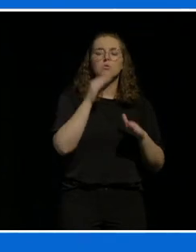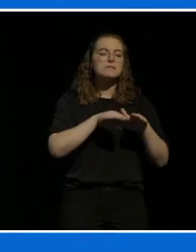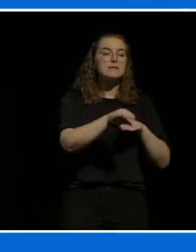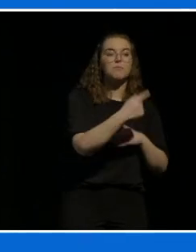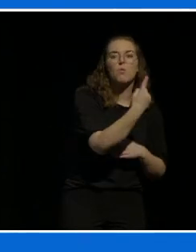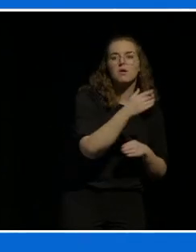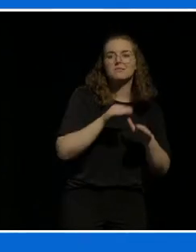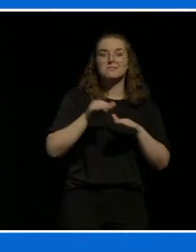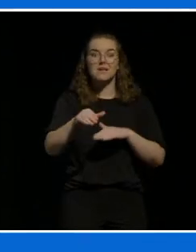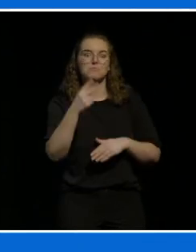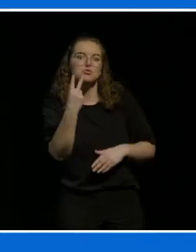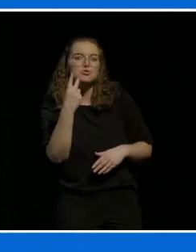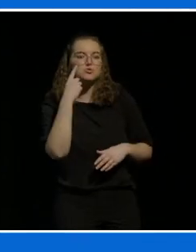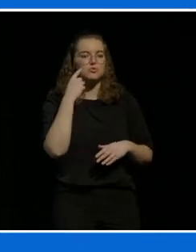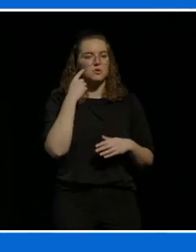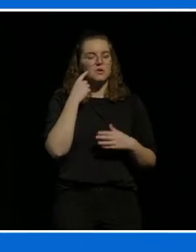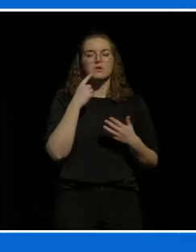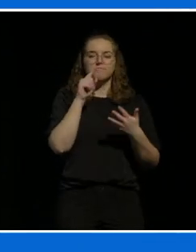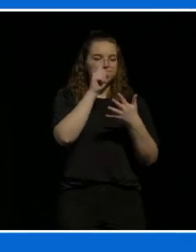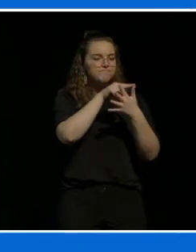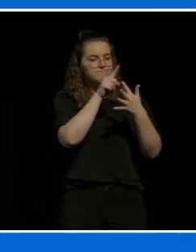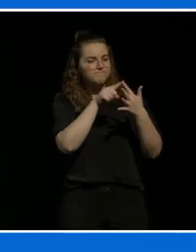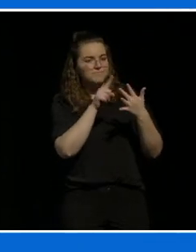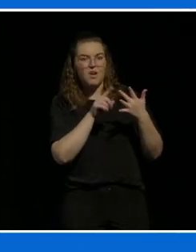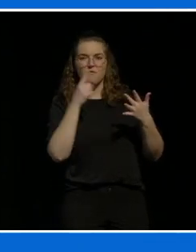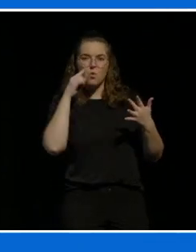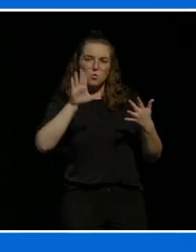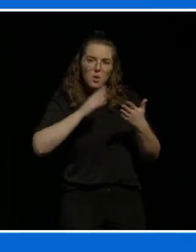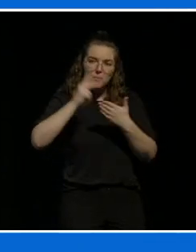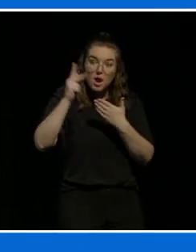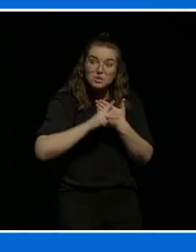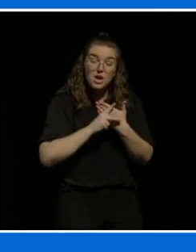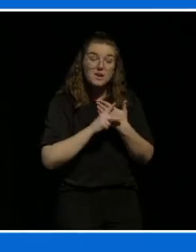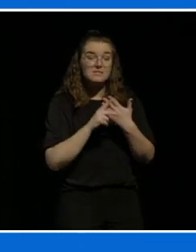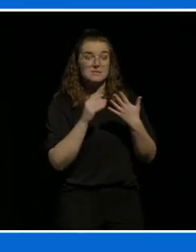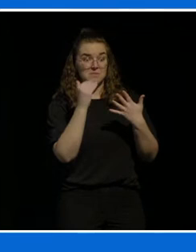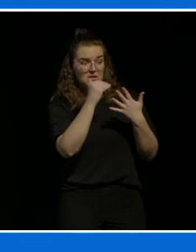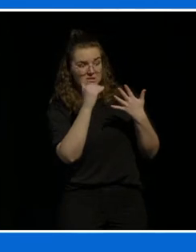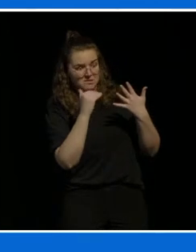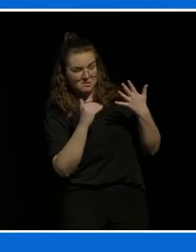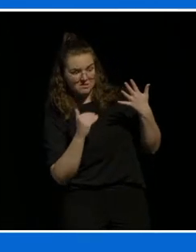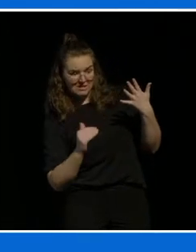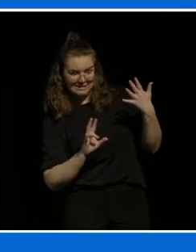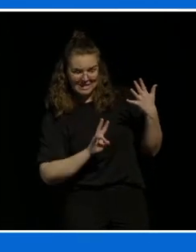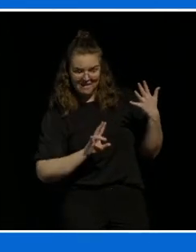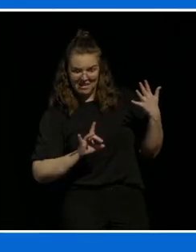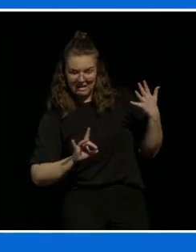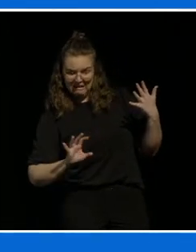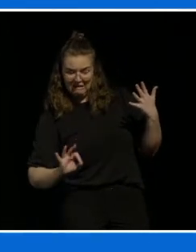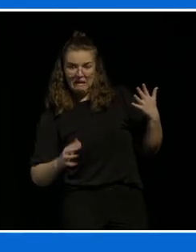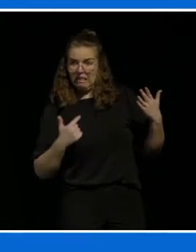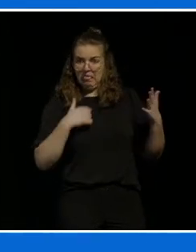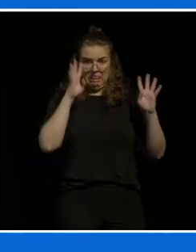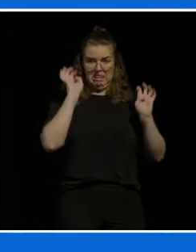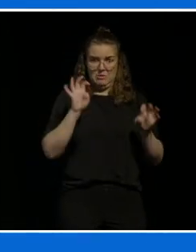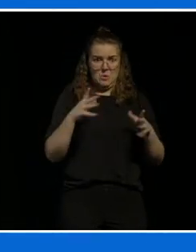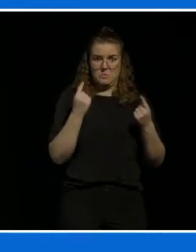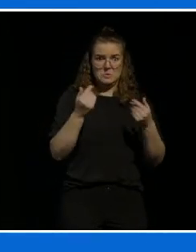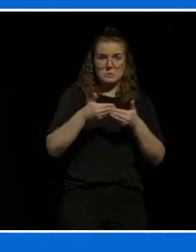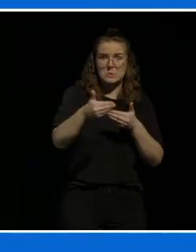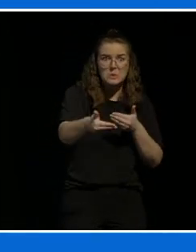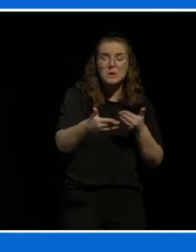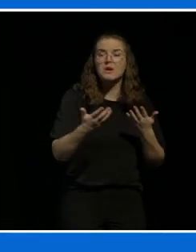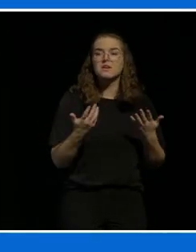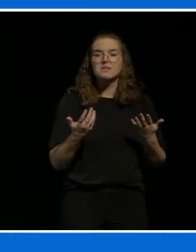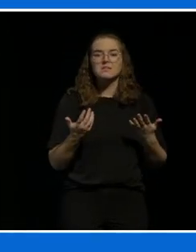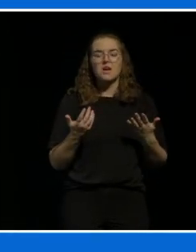sharing your journey on social media or whatever project you're doing. But you might not know what step seven or eight is. And not a lot of people talk about, like, when you're